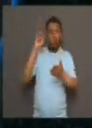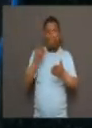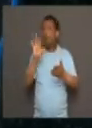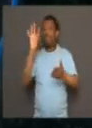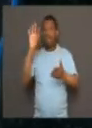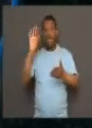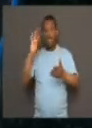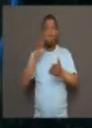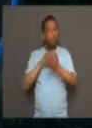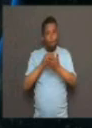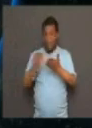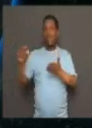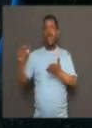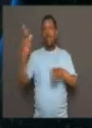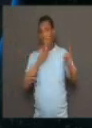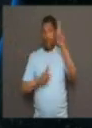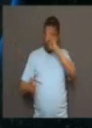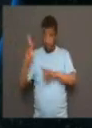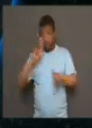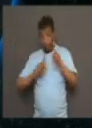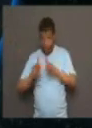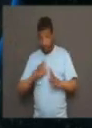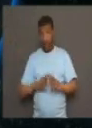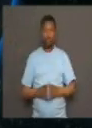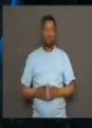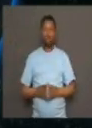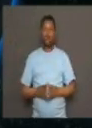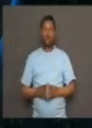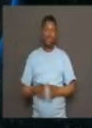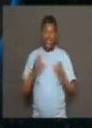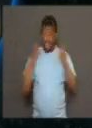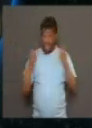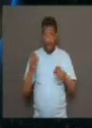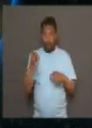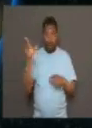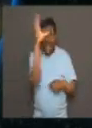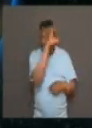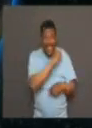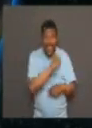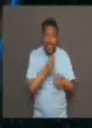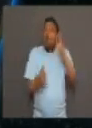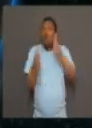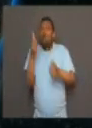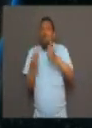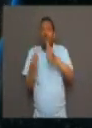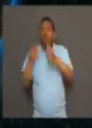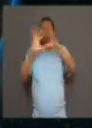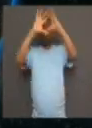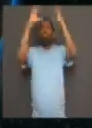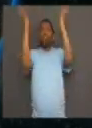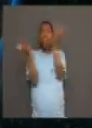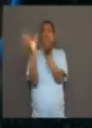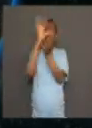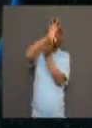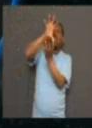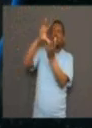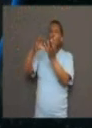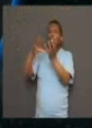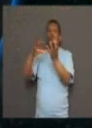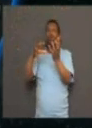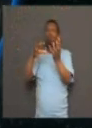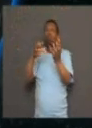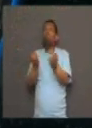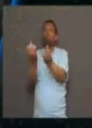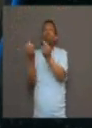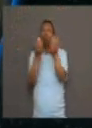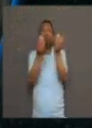6.9 billion people. Can you guess which continent has the most